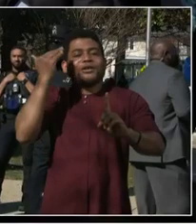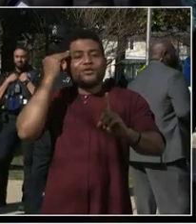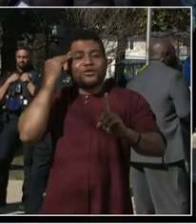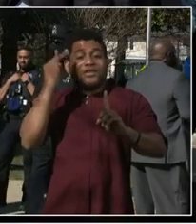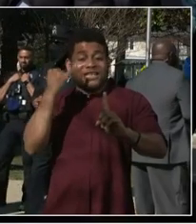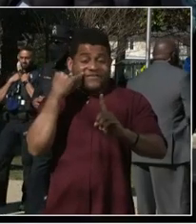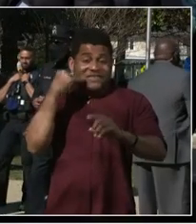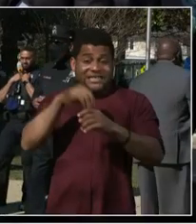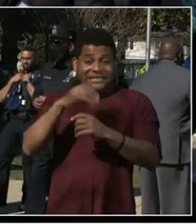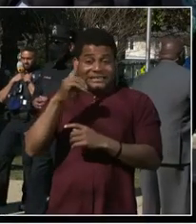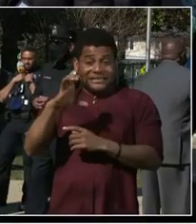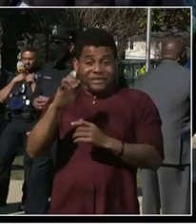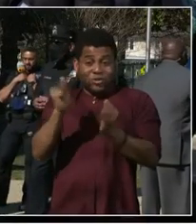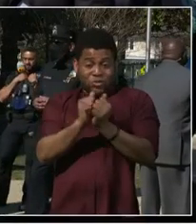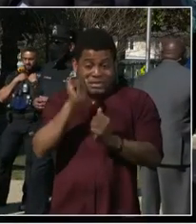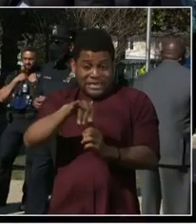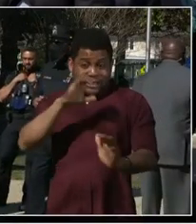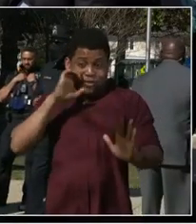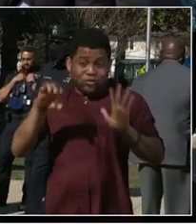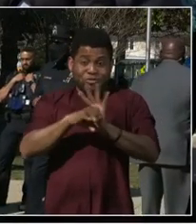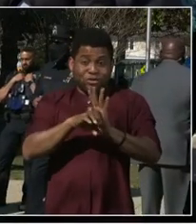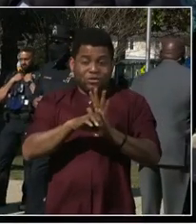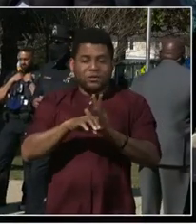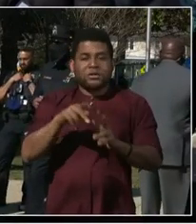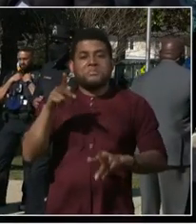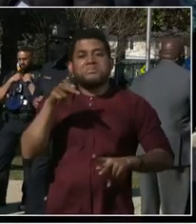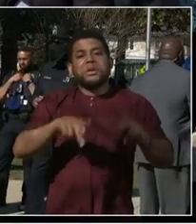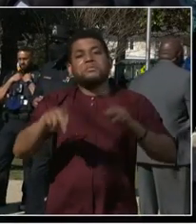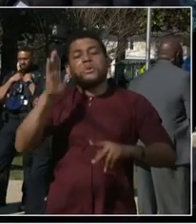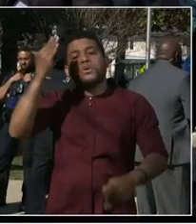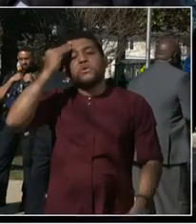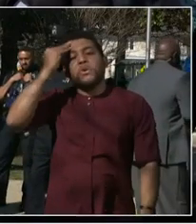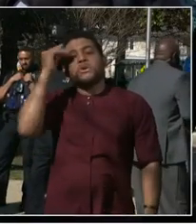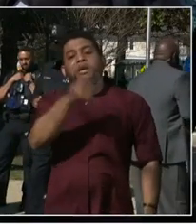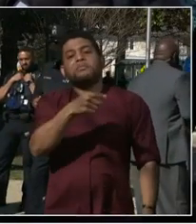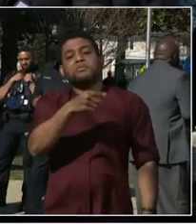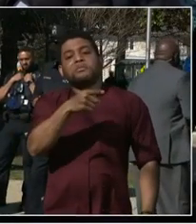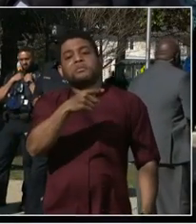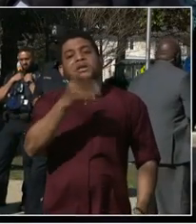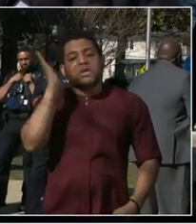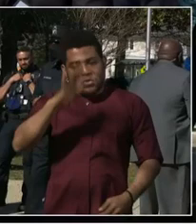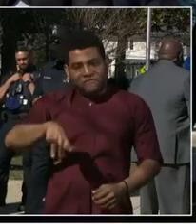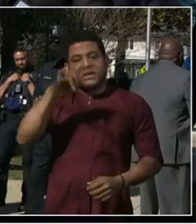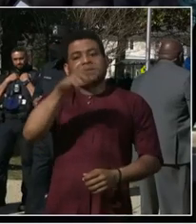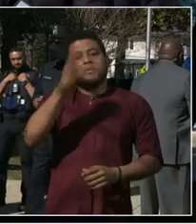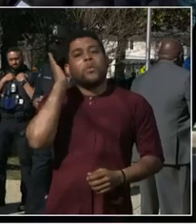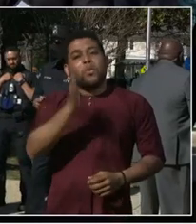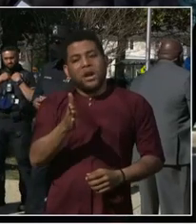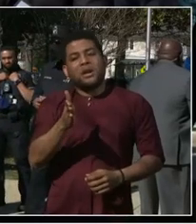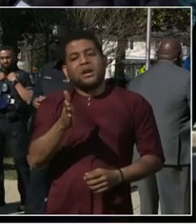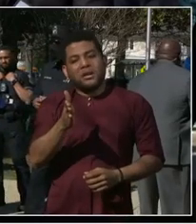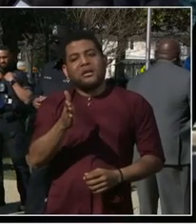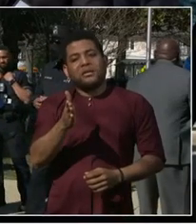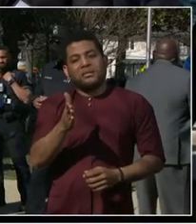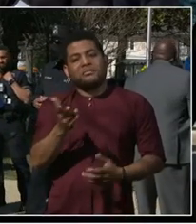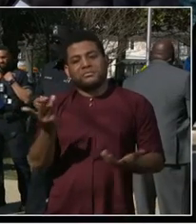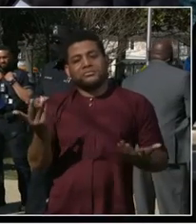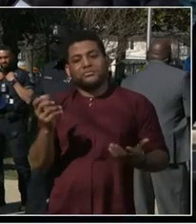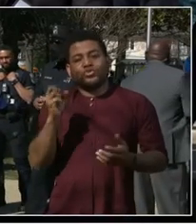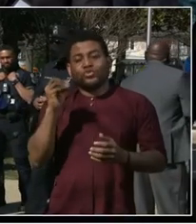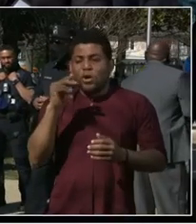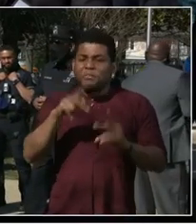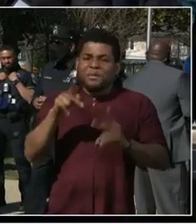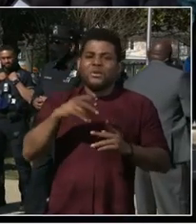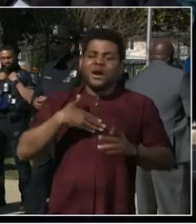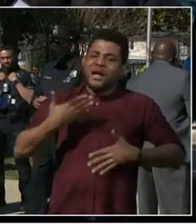with that image, he would be found. And I'm grateful for the detective work that's happened here, the police work,